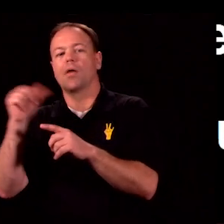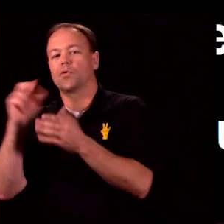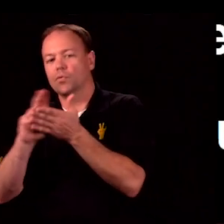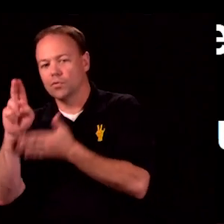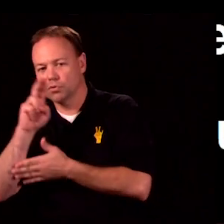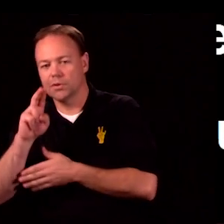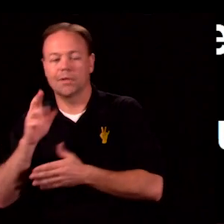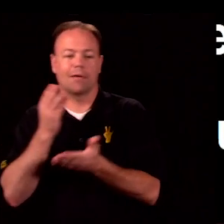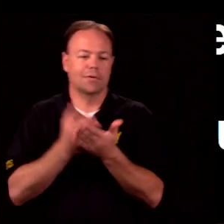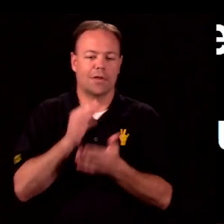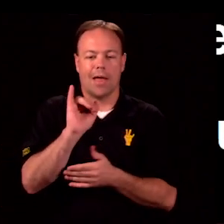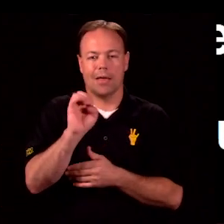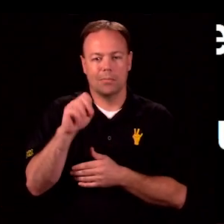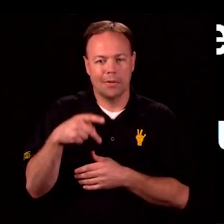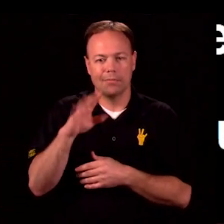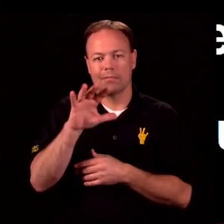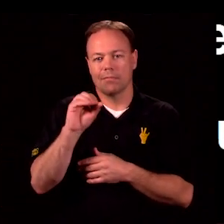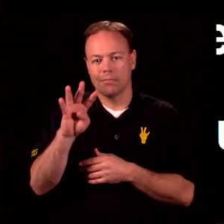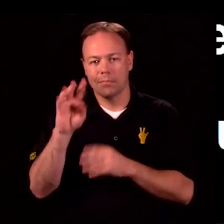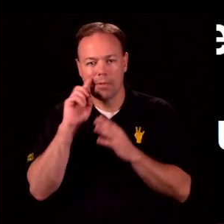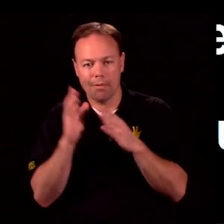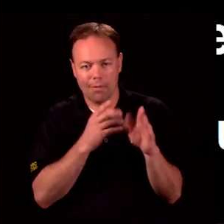plan or IEP in high school.